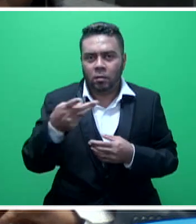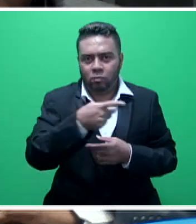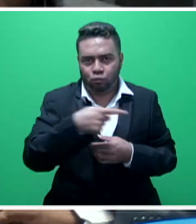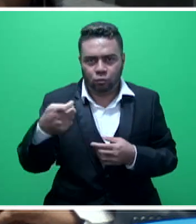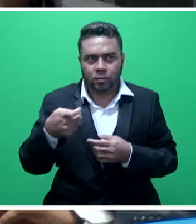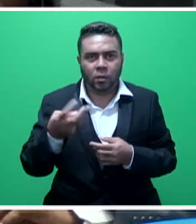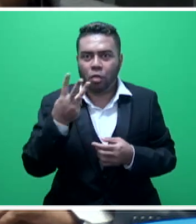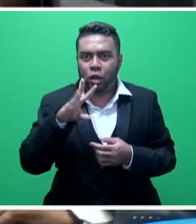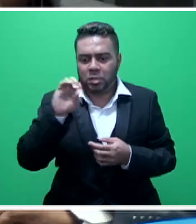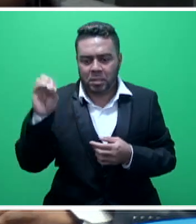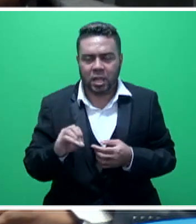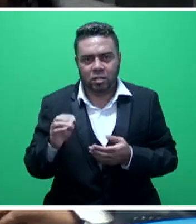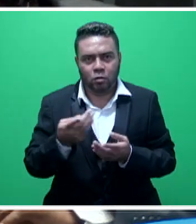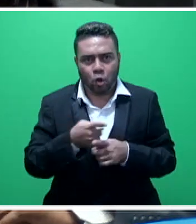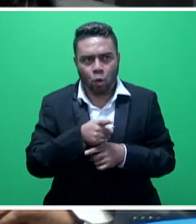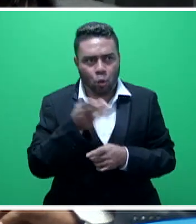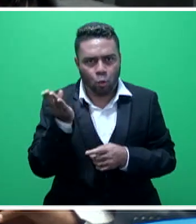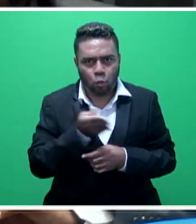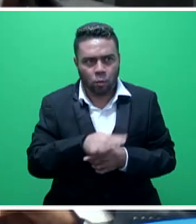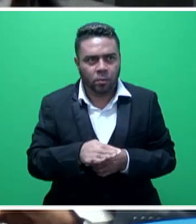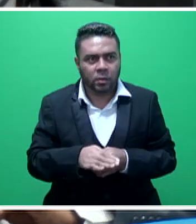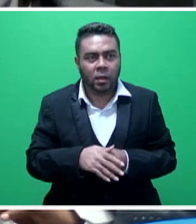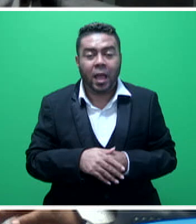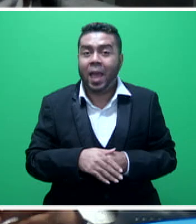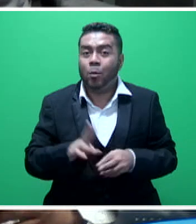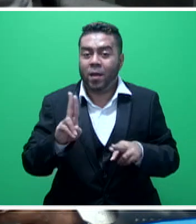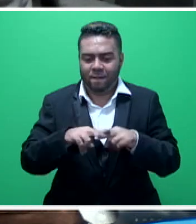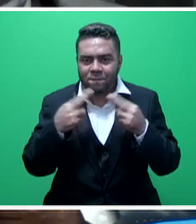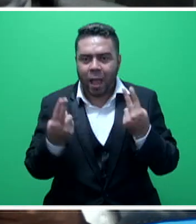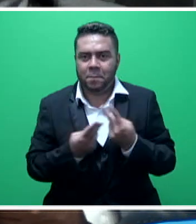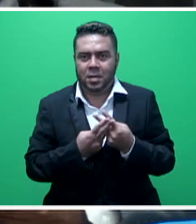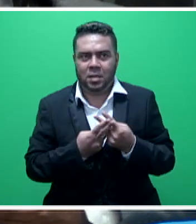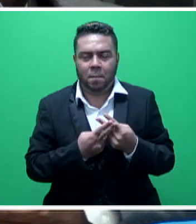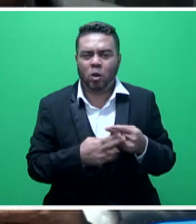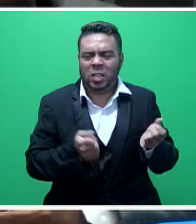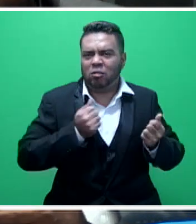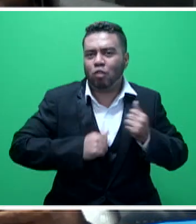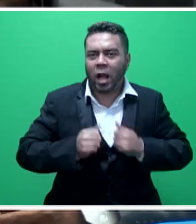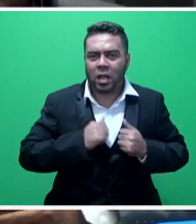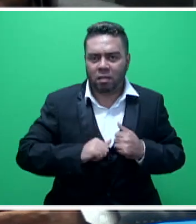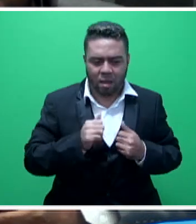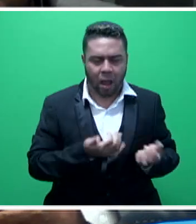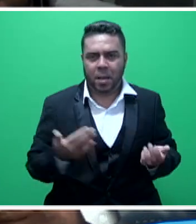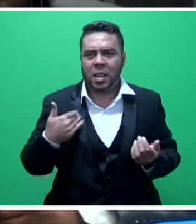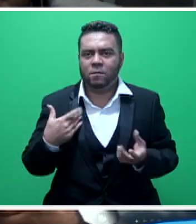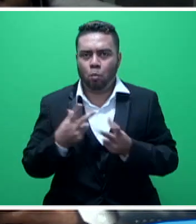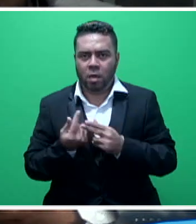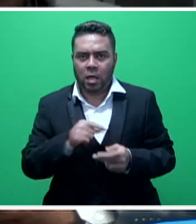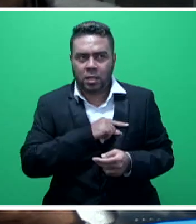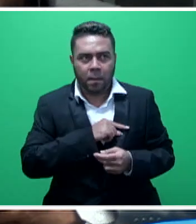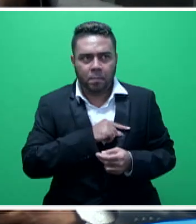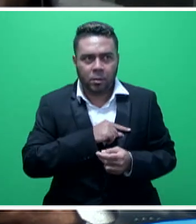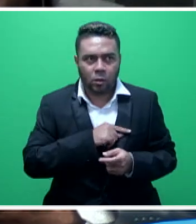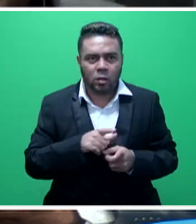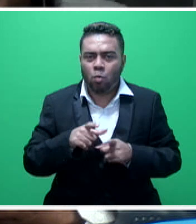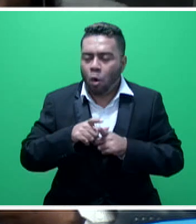families from our family that came and lived with us because they were struggling. And it was a difficult time because we were